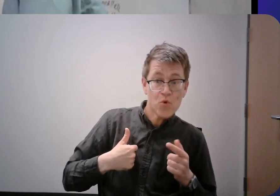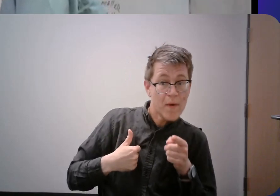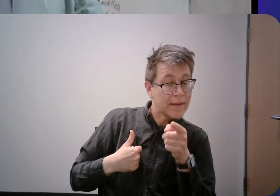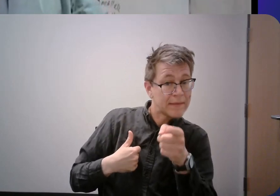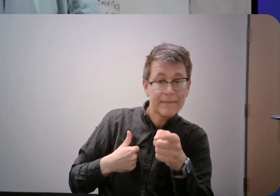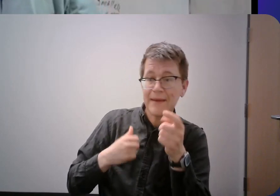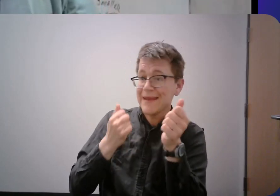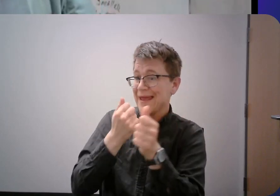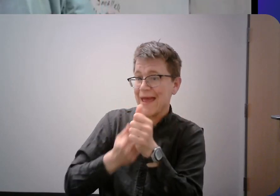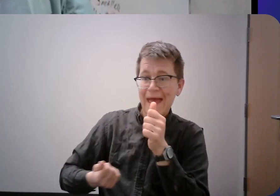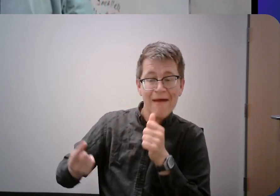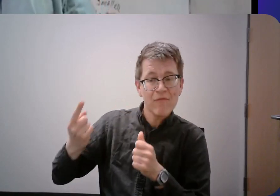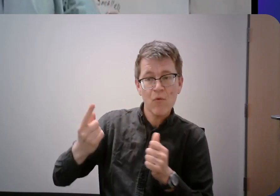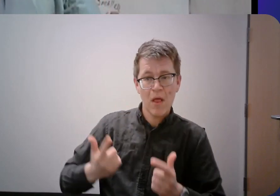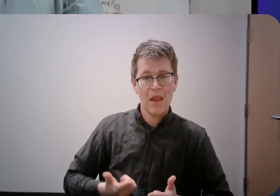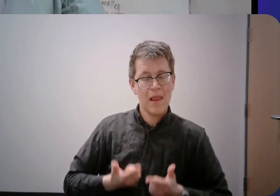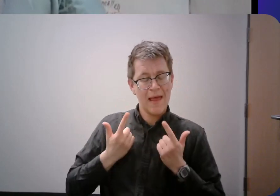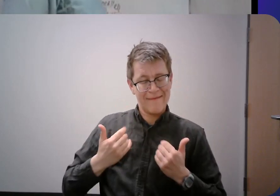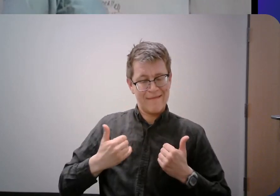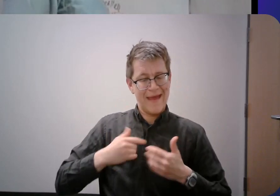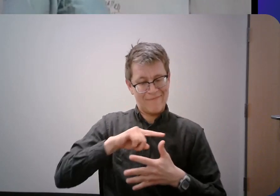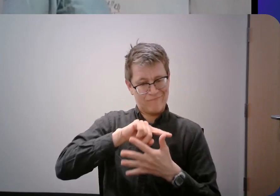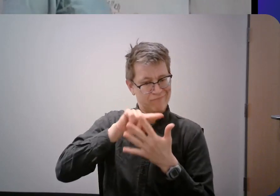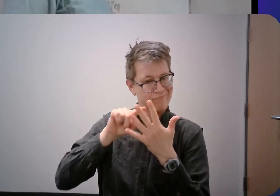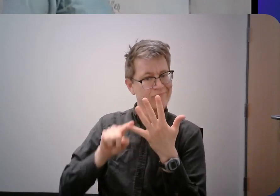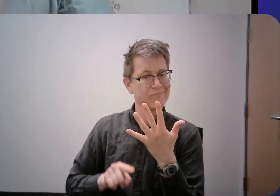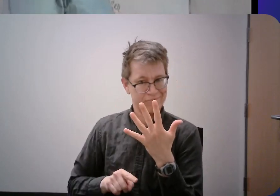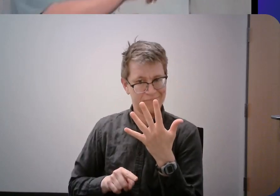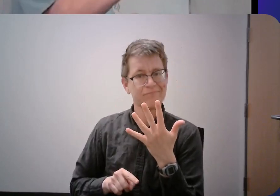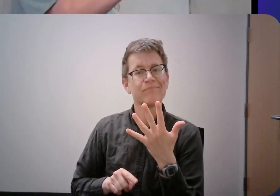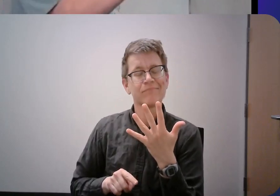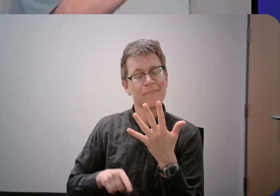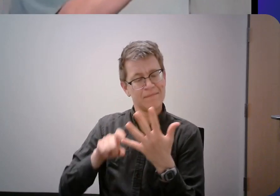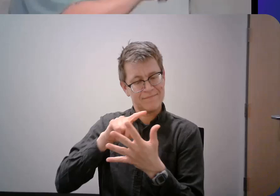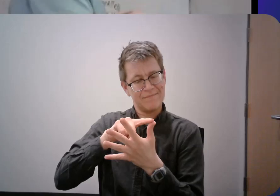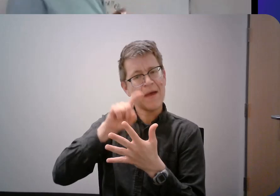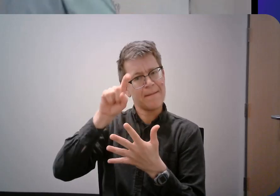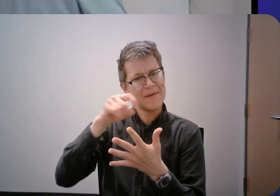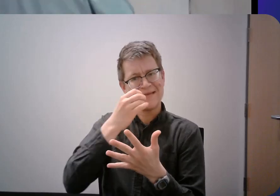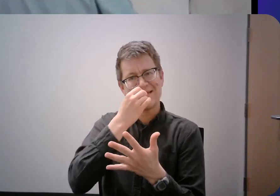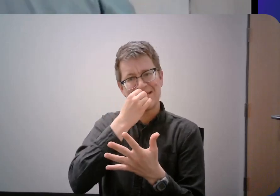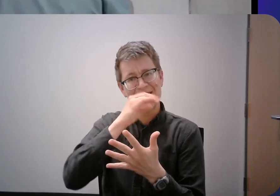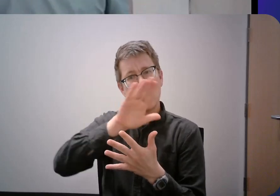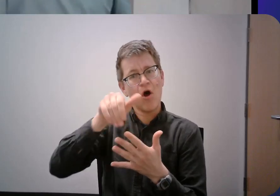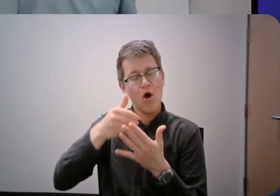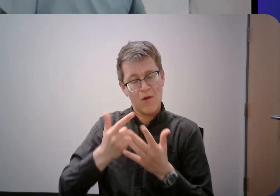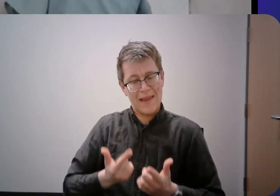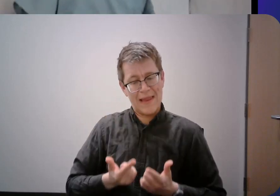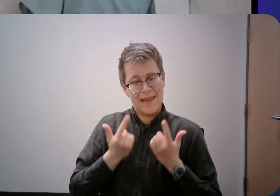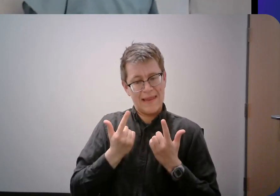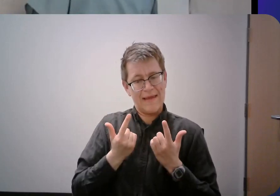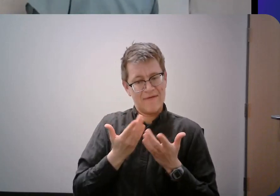move, No, not necessarily. Product? Reproduce? Yes. Okay.